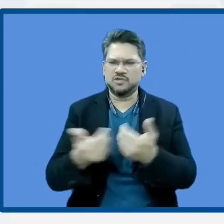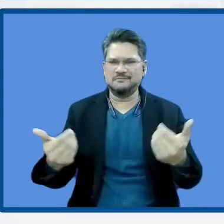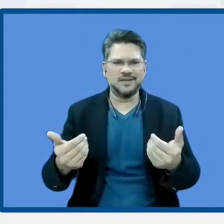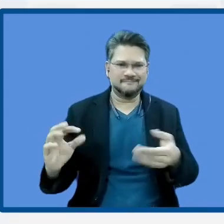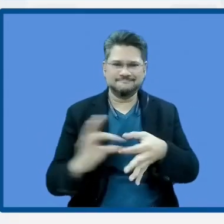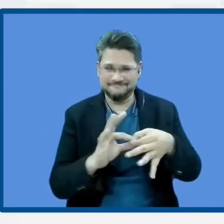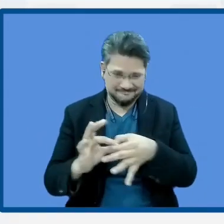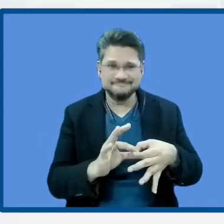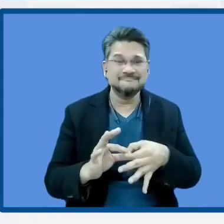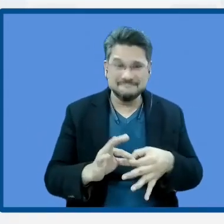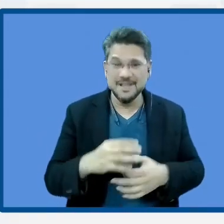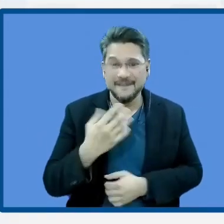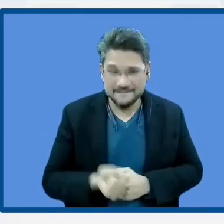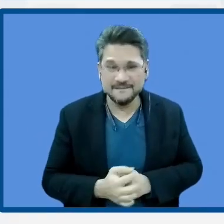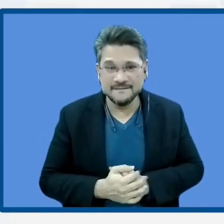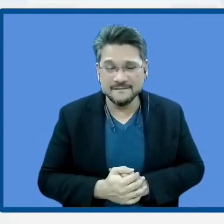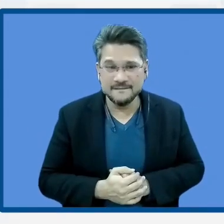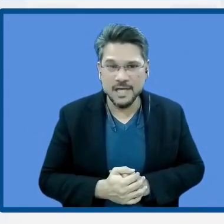is